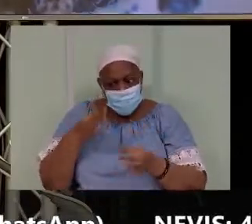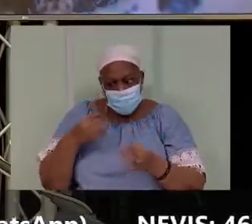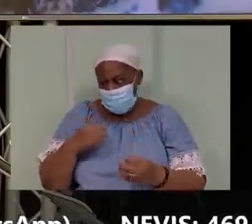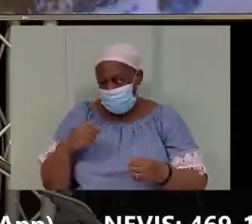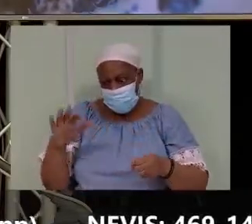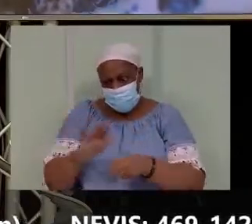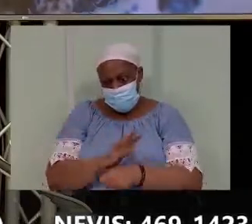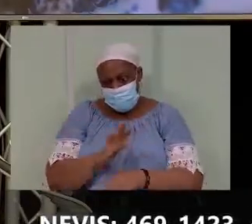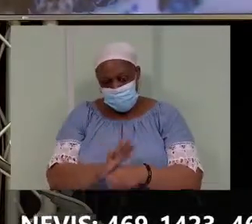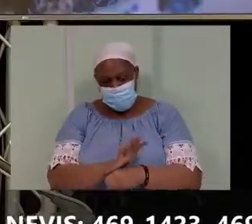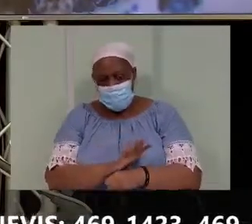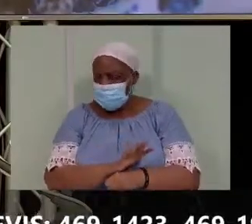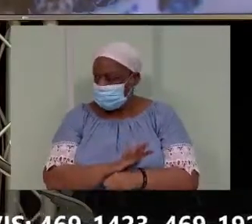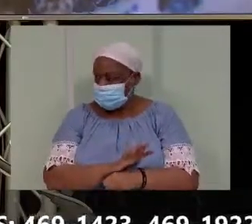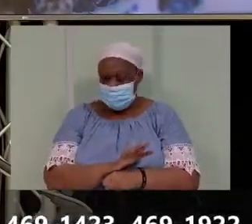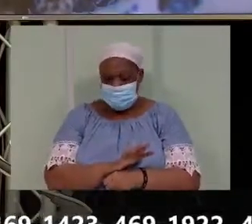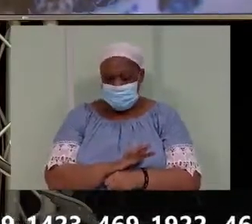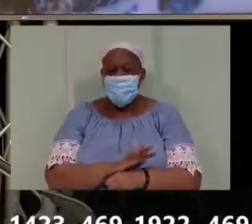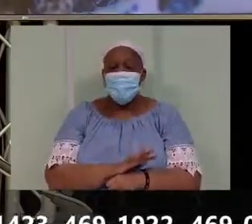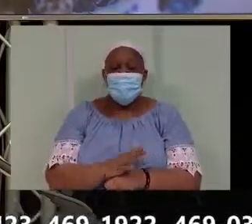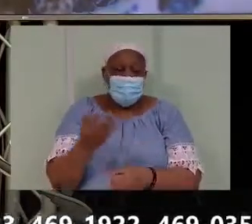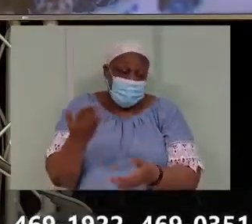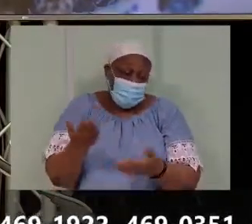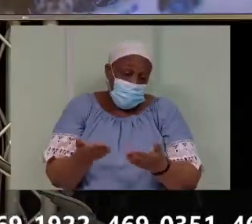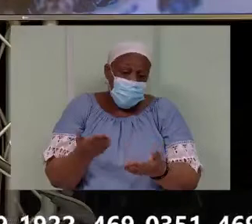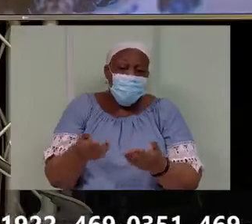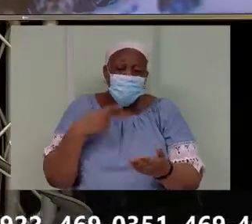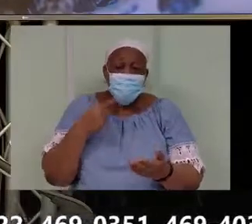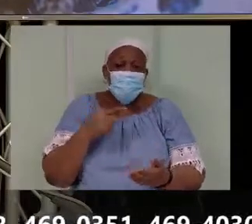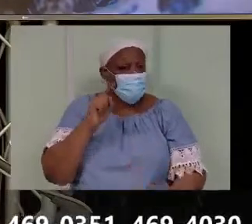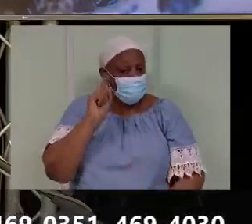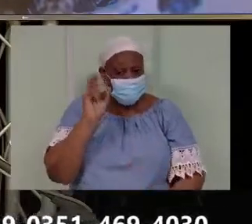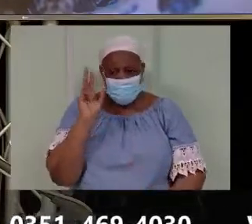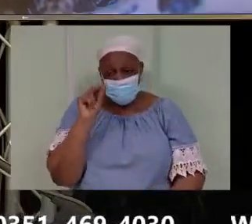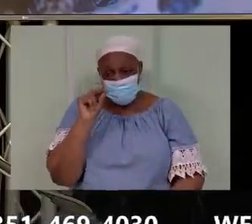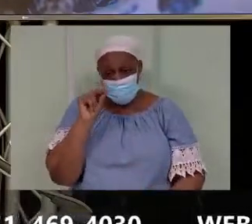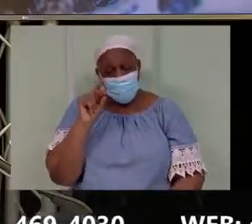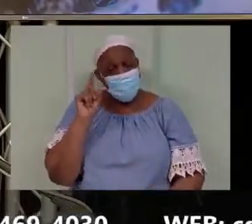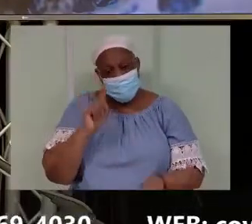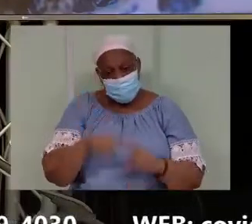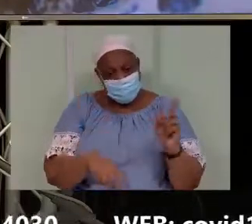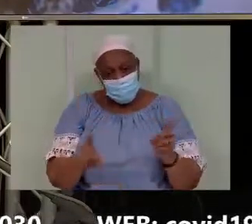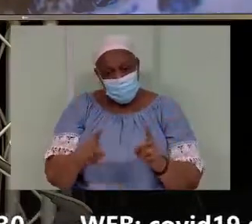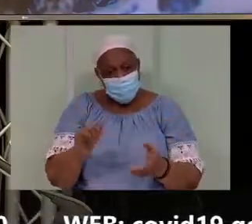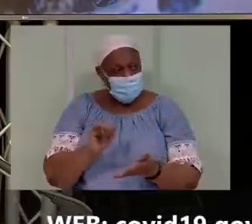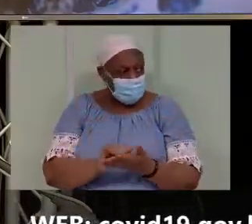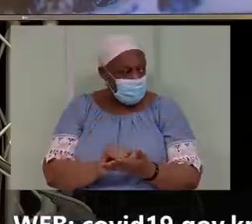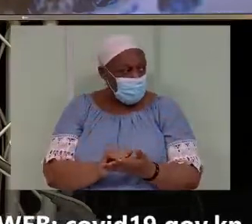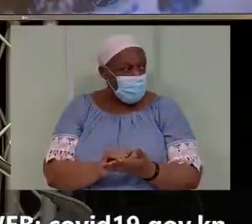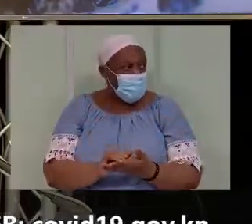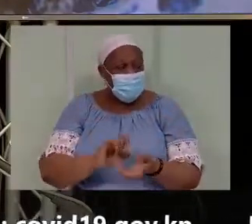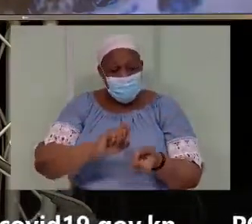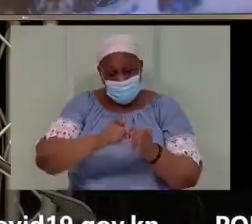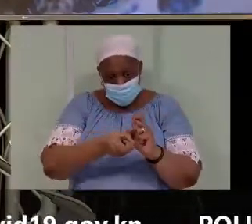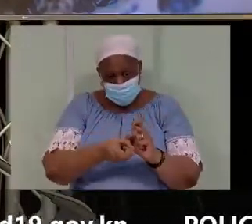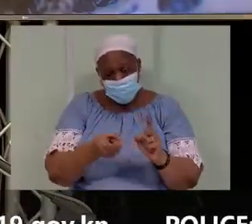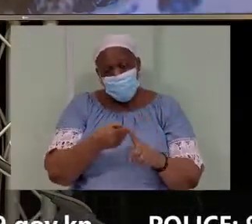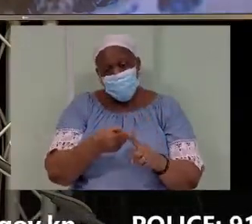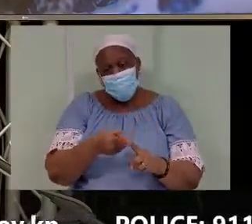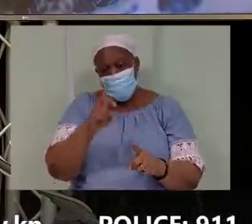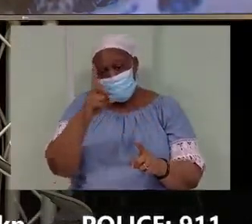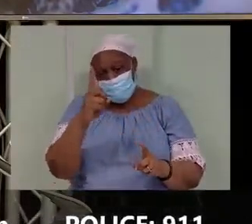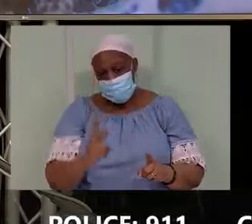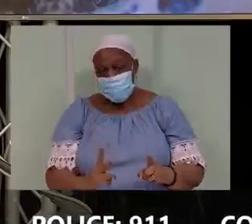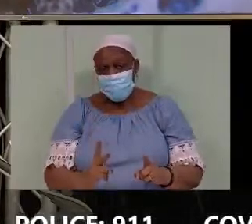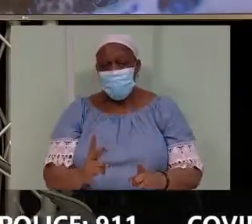the work has been done, then we would have to say to these schools, then you will have to go on a shift system. But as of now, the Basti